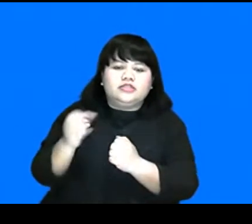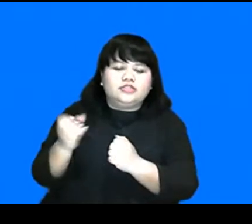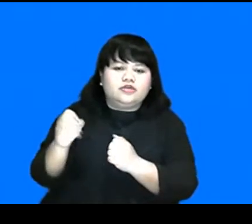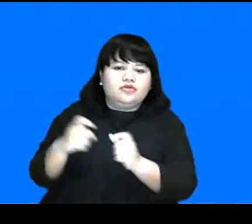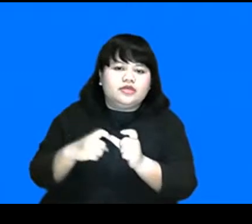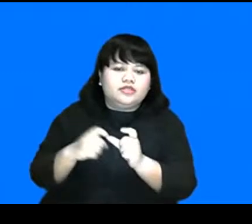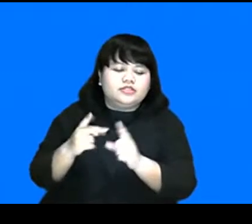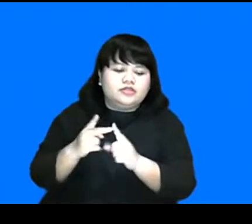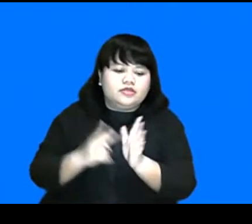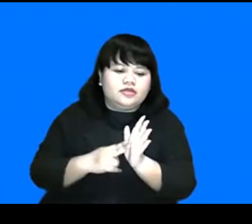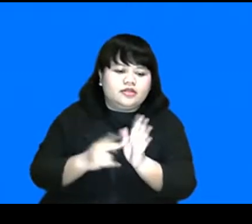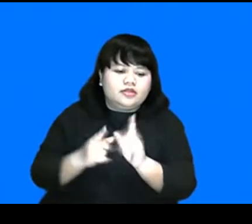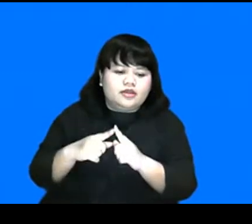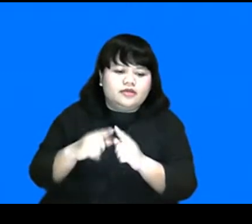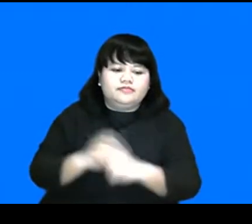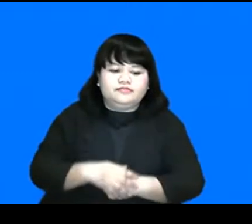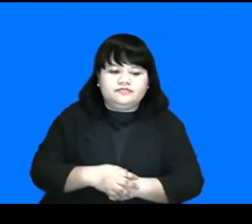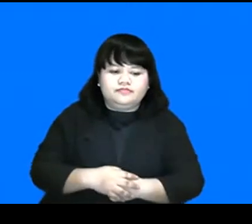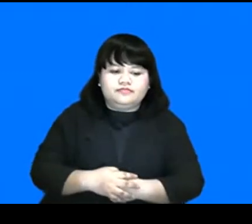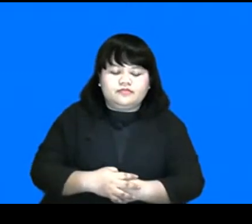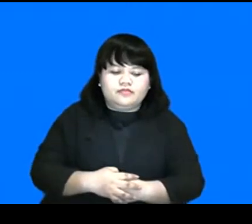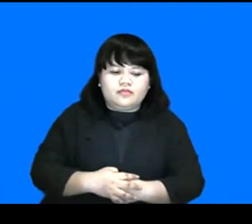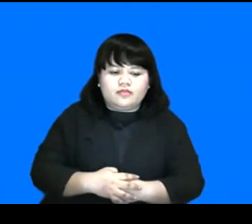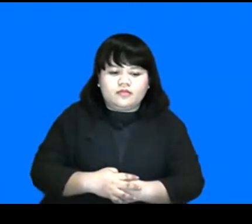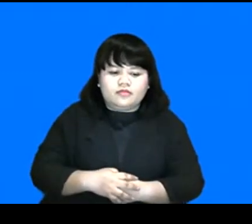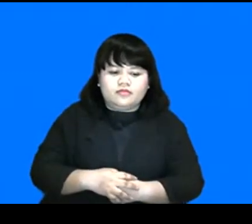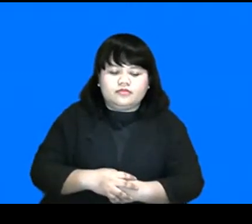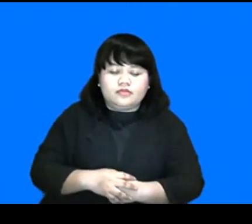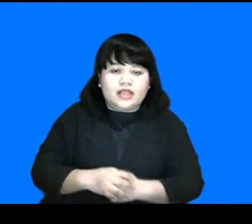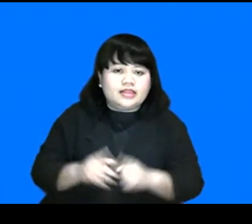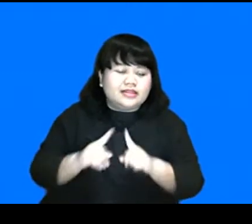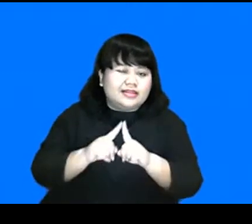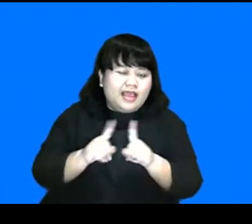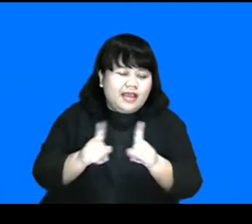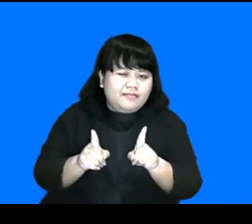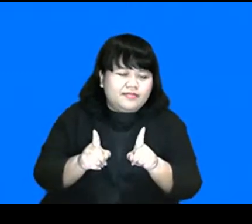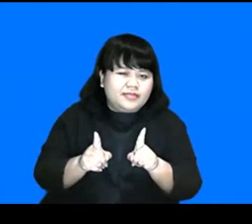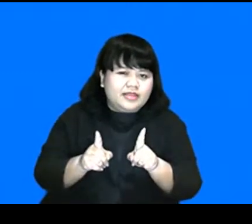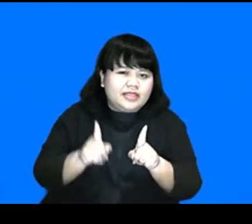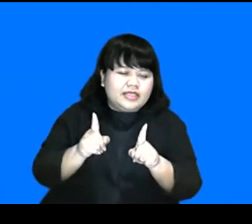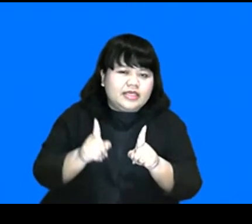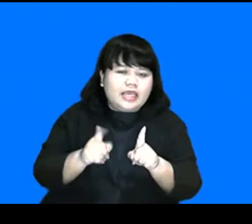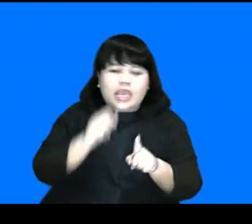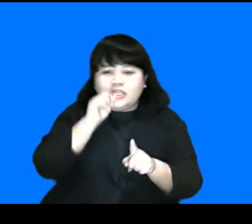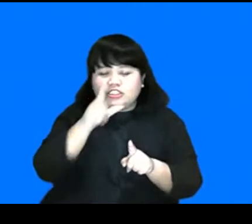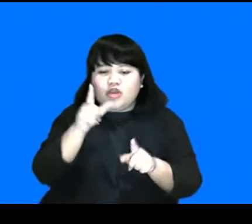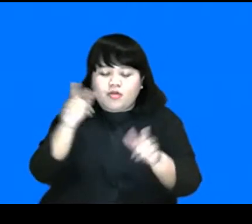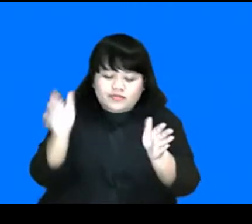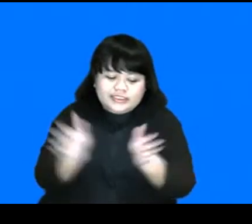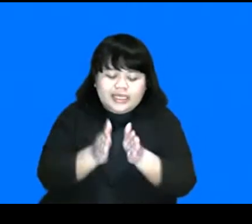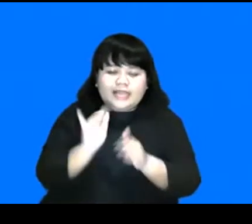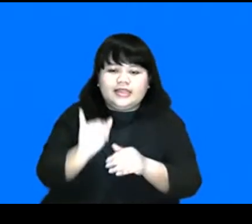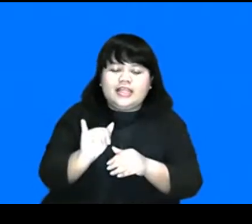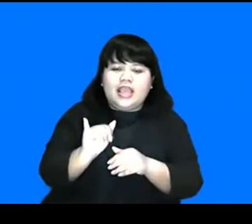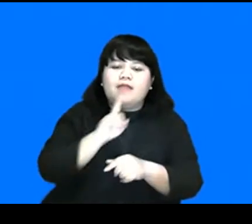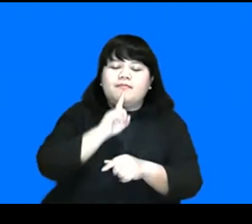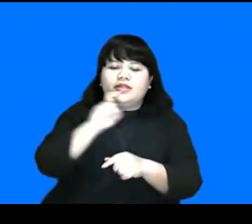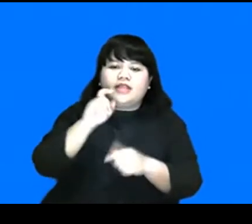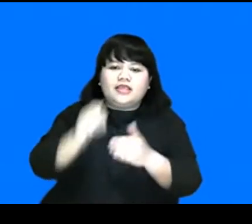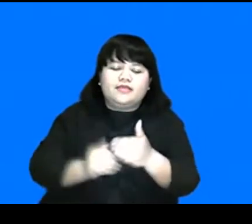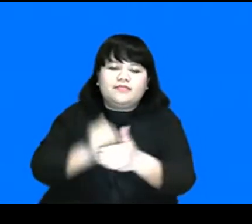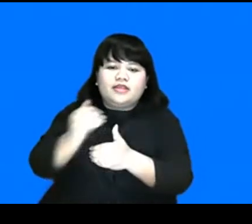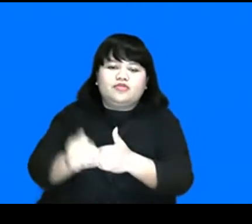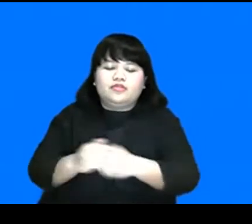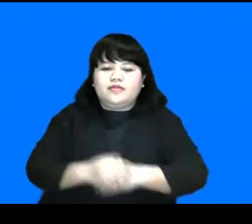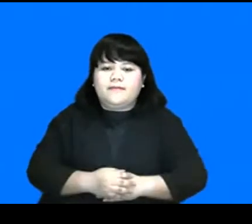you all have a go. But please keep it brief, and then I hit you with another question. Please. Okay, Vidya? Okay.